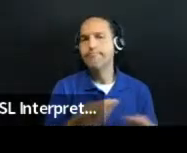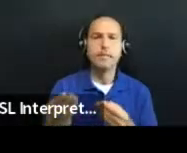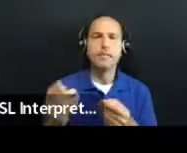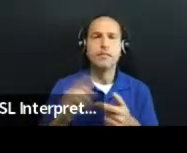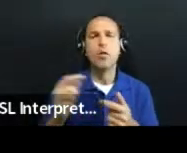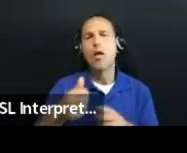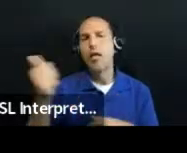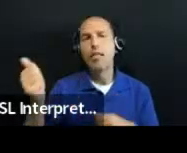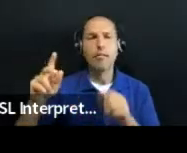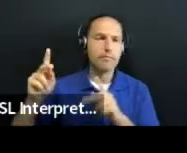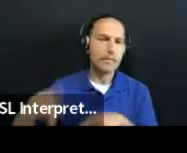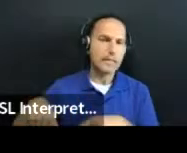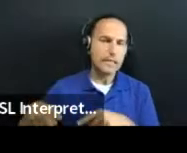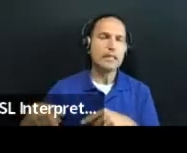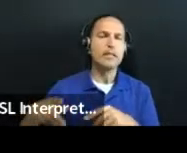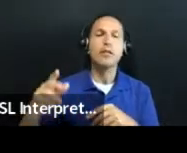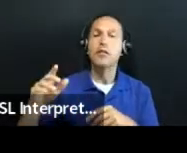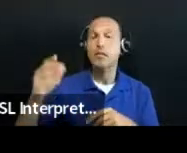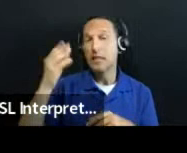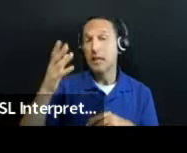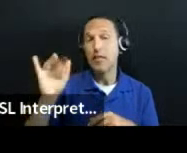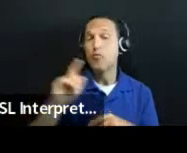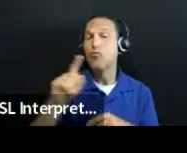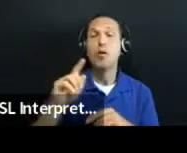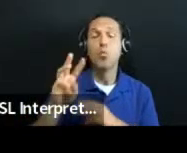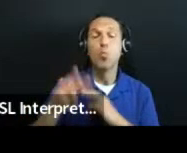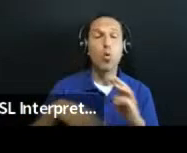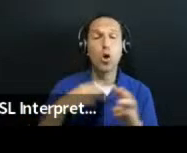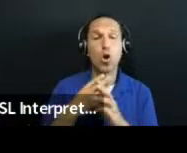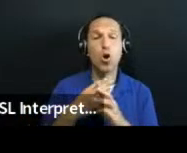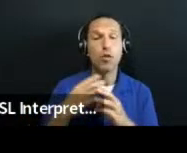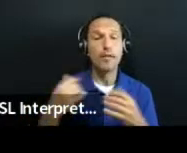somebody. Because in the real world today,